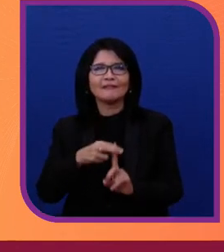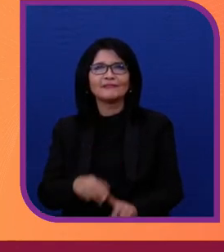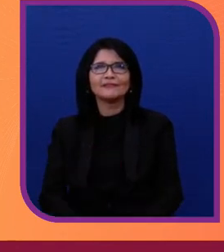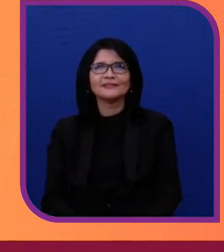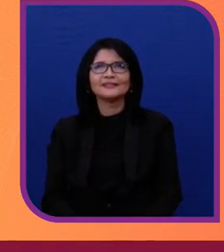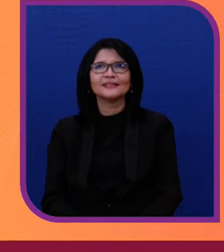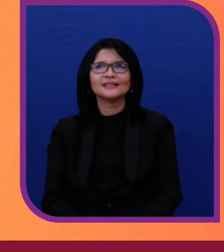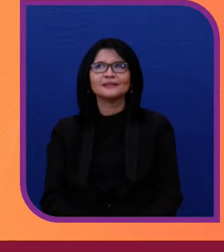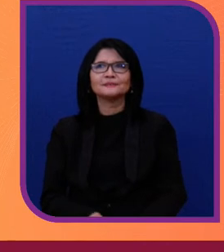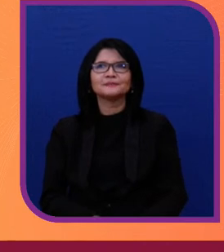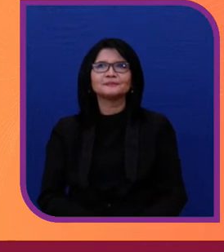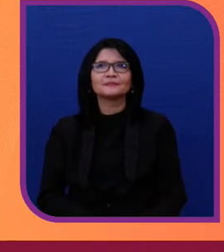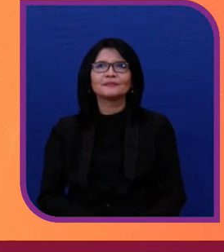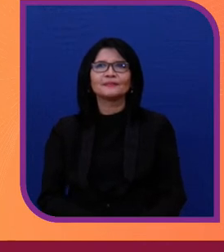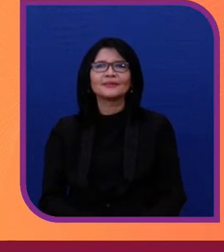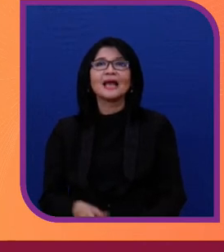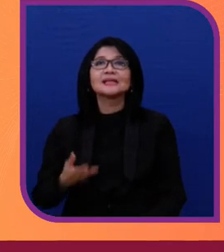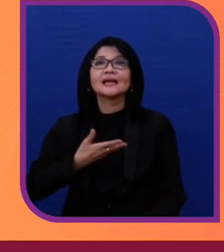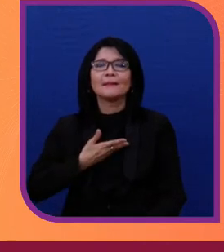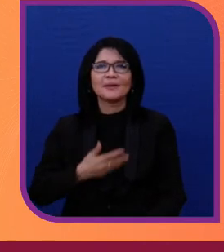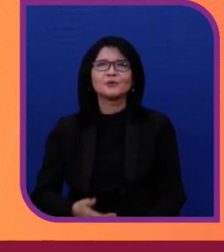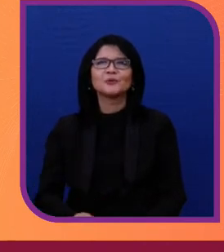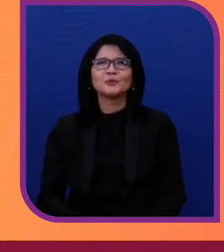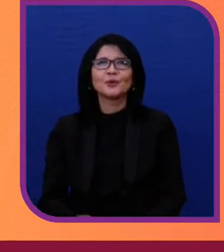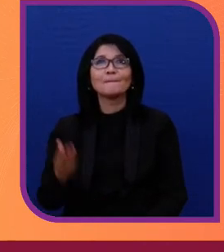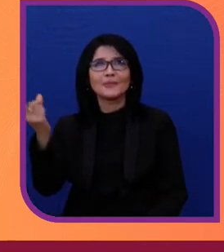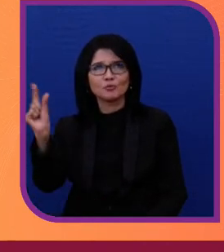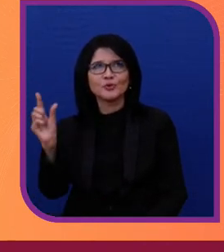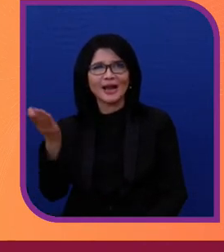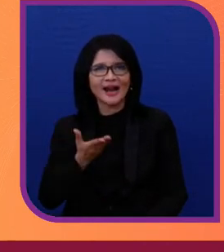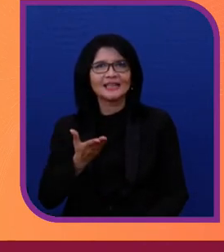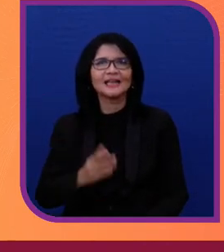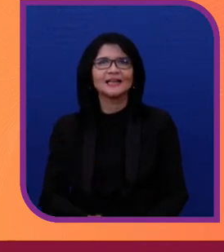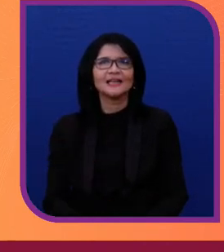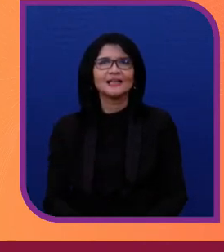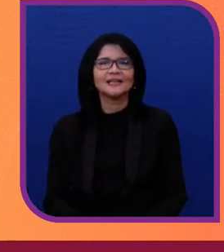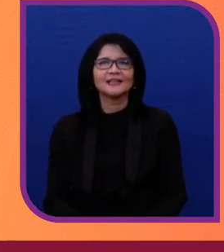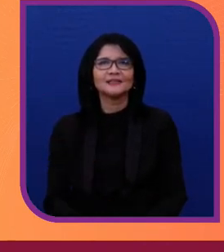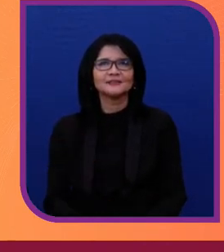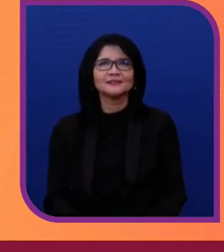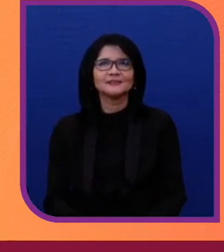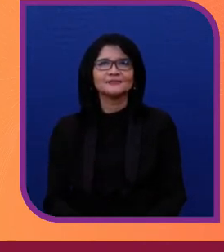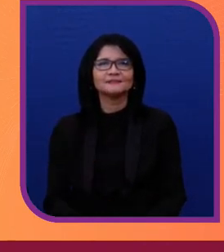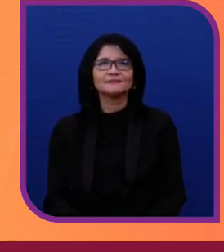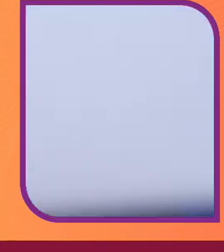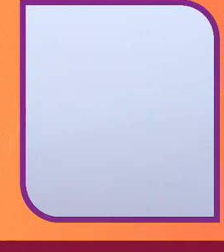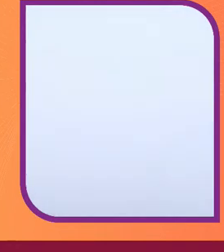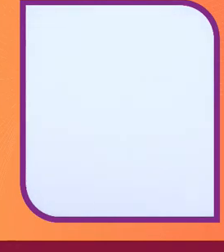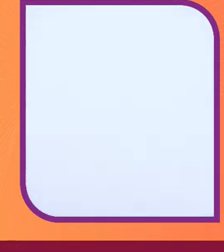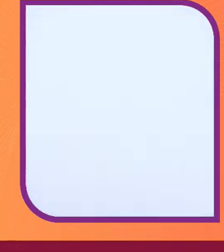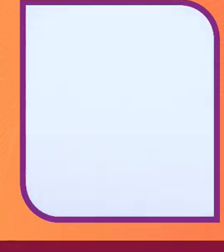SMS state on by a Ministry of Finance staff PT SM also iti.ap